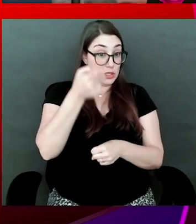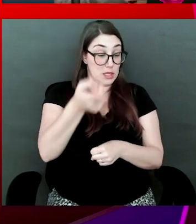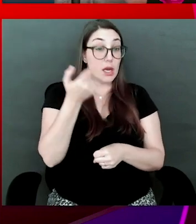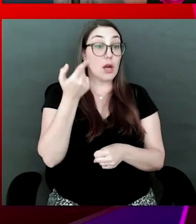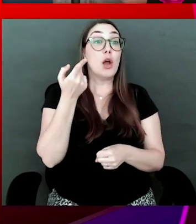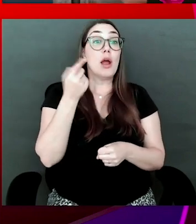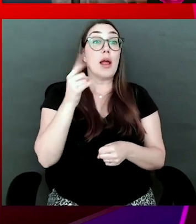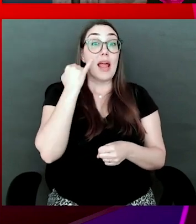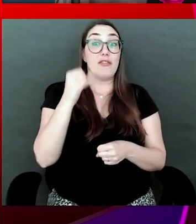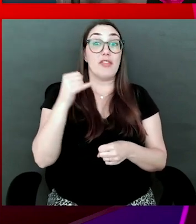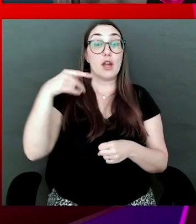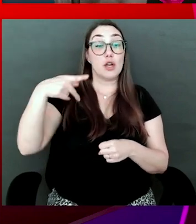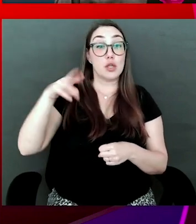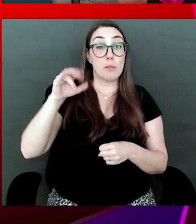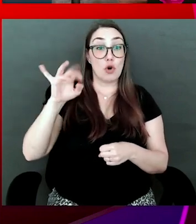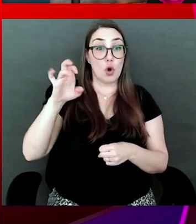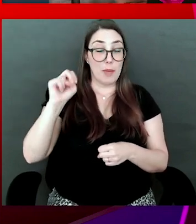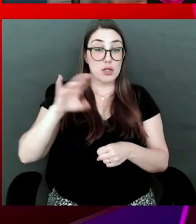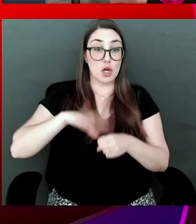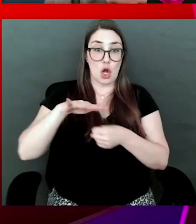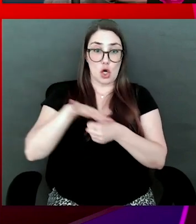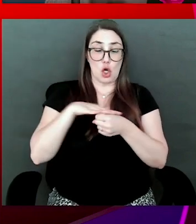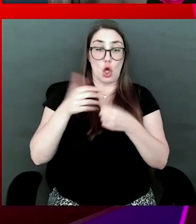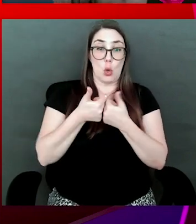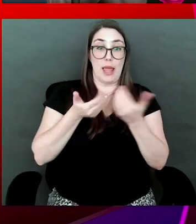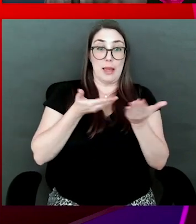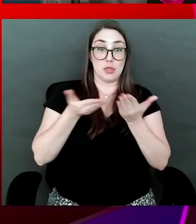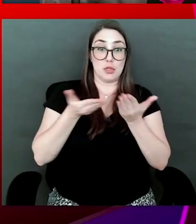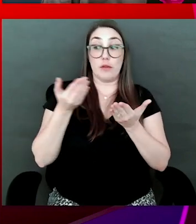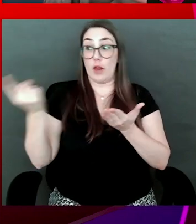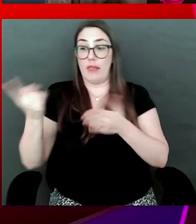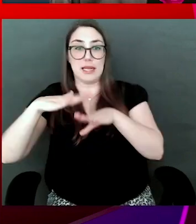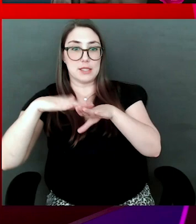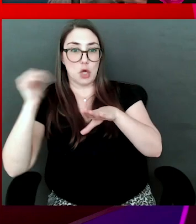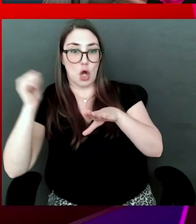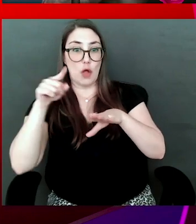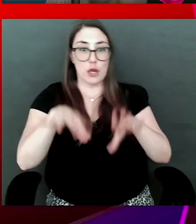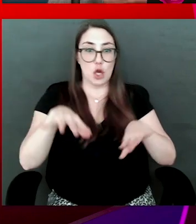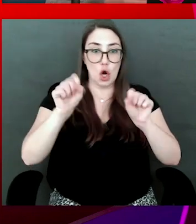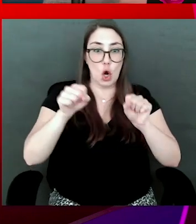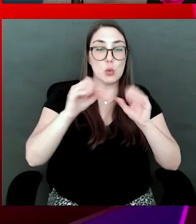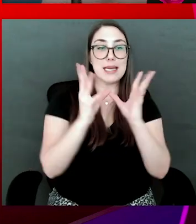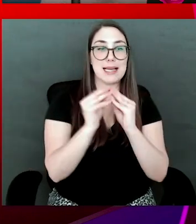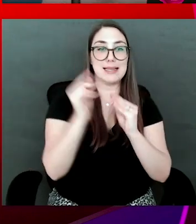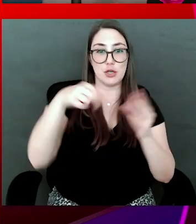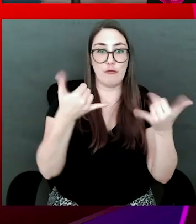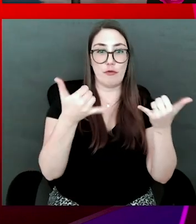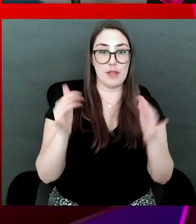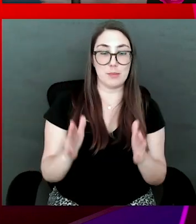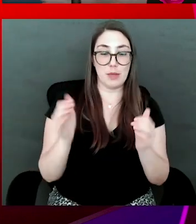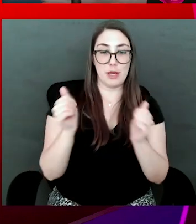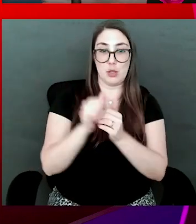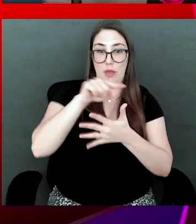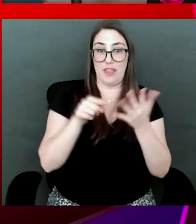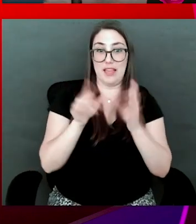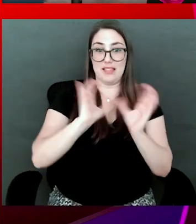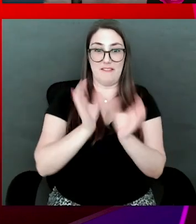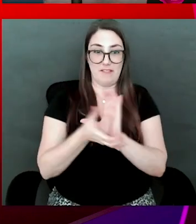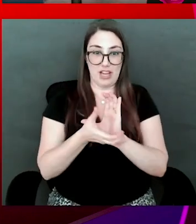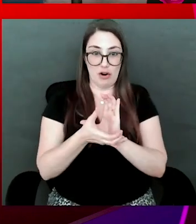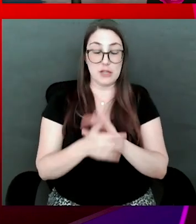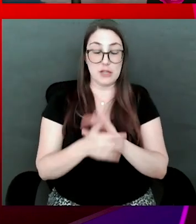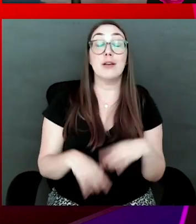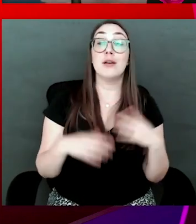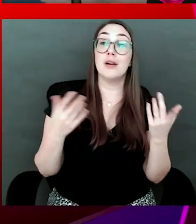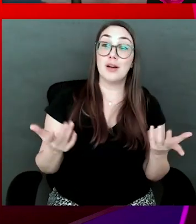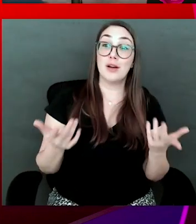provisioned on your local game server, a callback gets called that you are now hosting a session for these players with this configuration. Right. All right, so I have